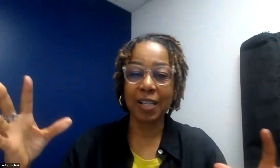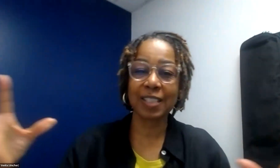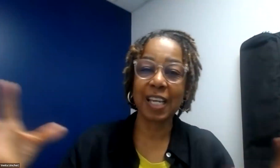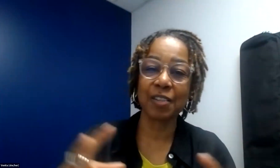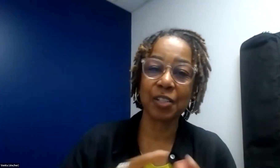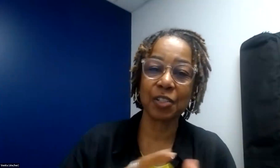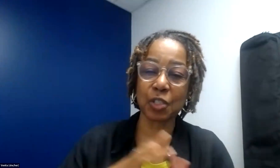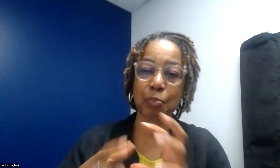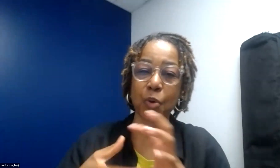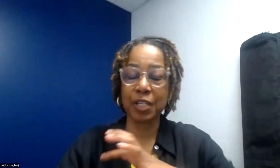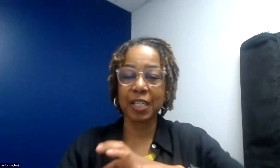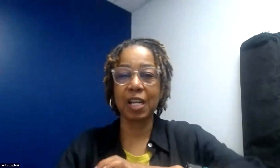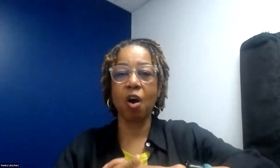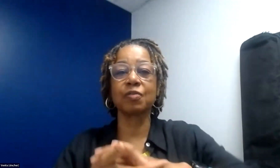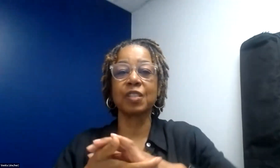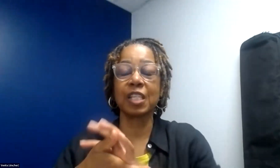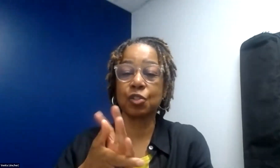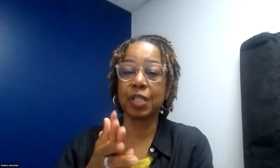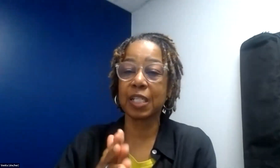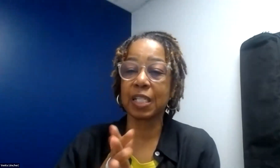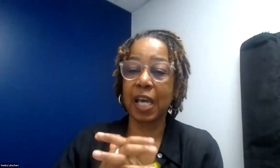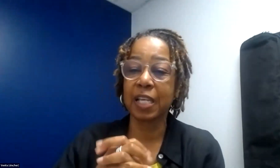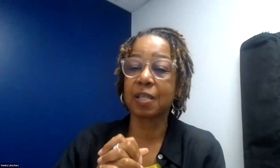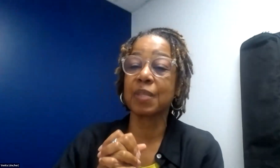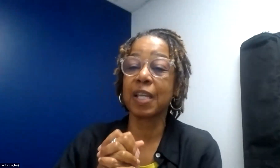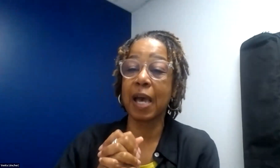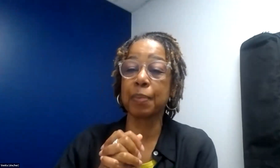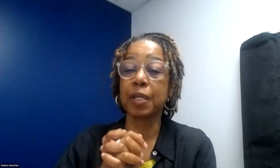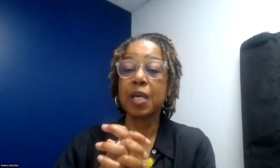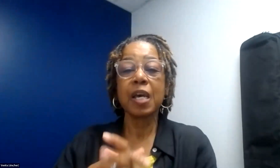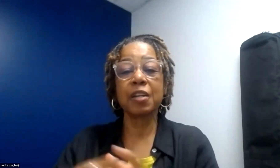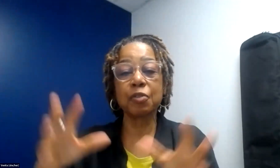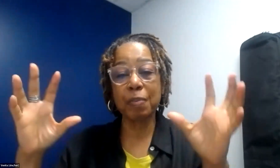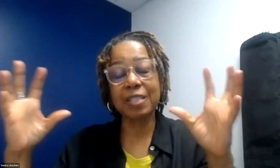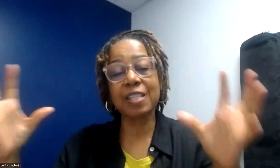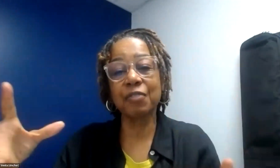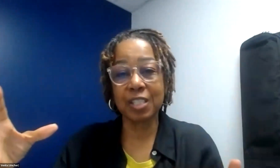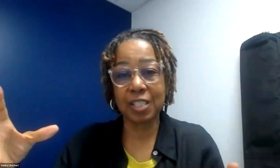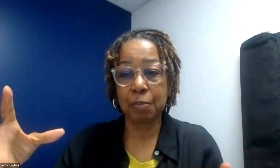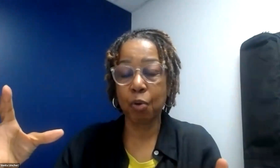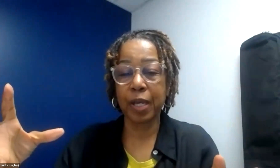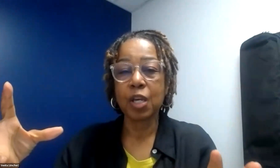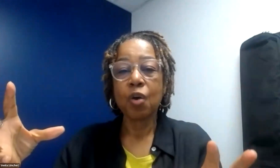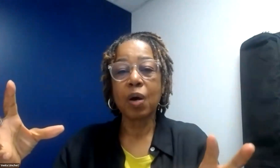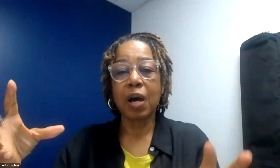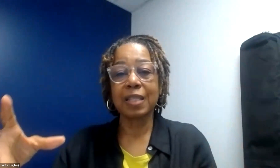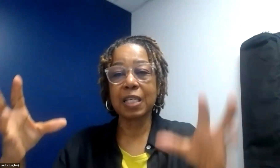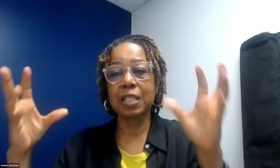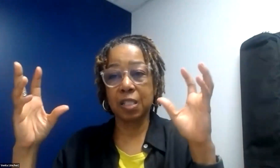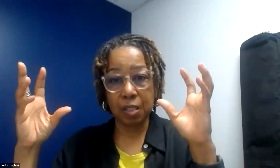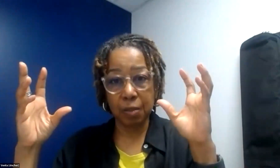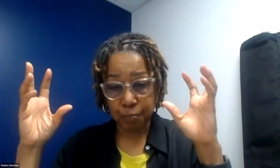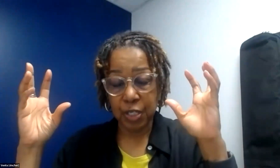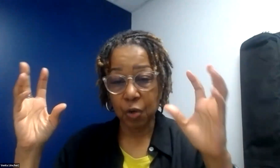your pods together and your support and all of the things you needed in case something happened. And it was from a safety standpoint. Well, I